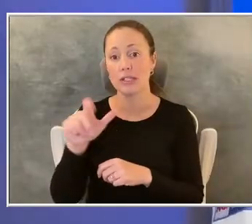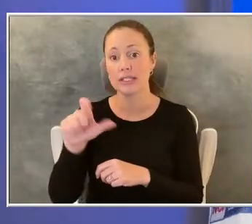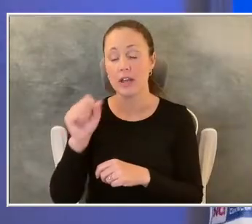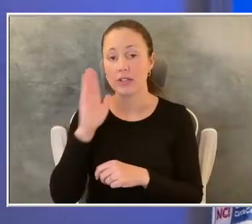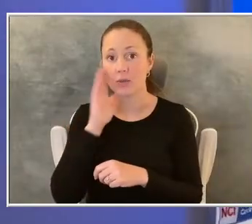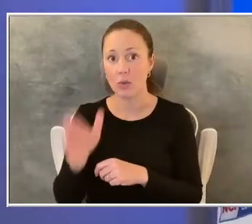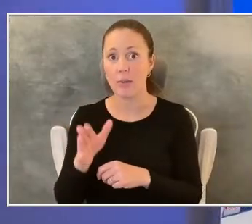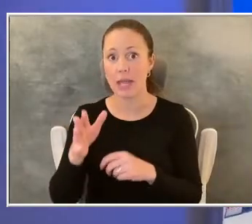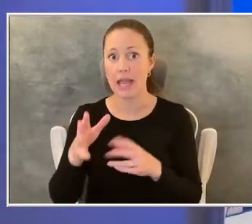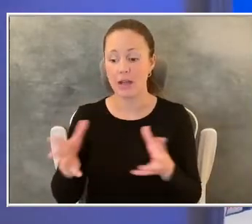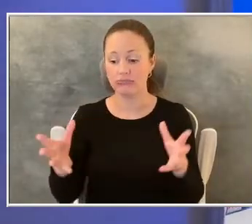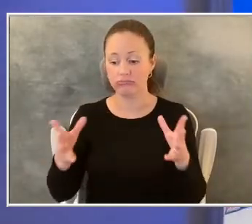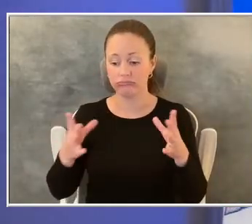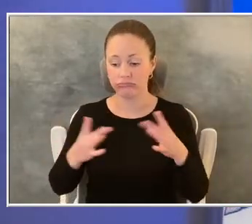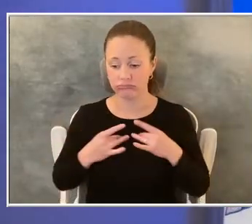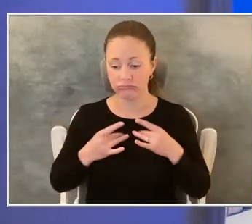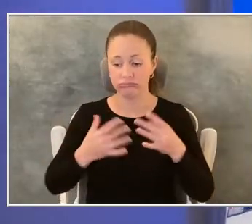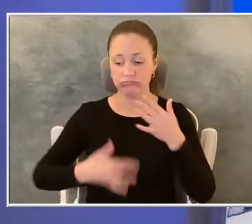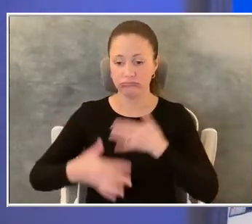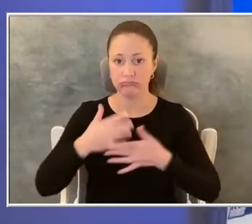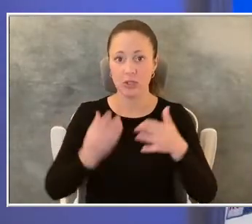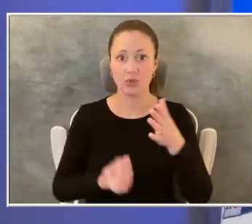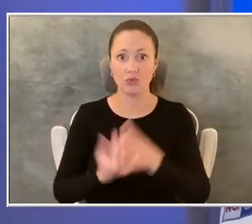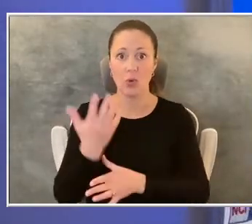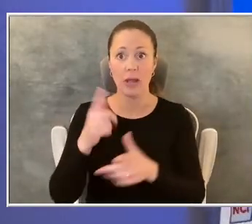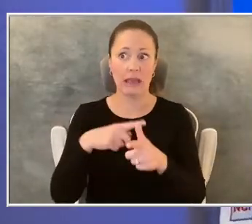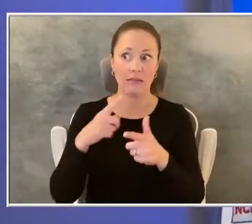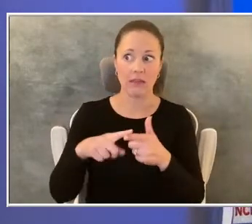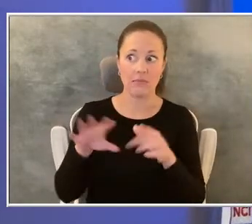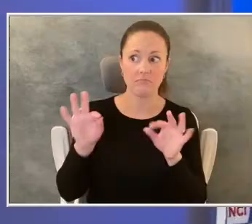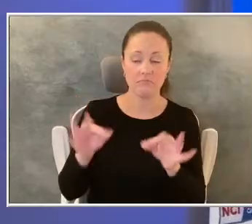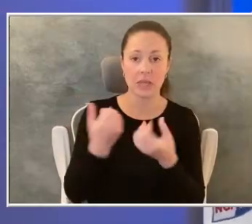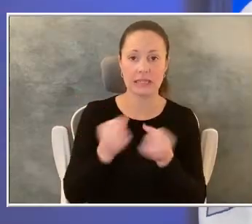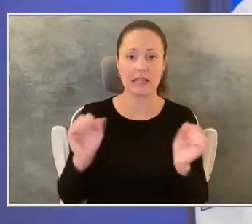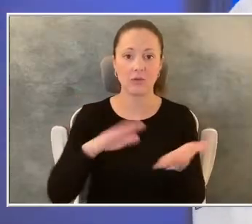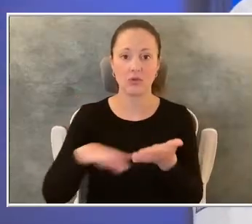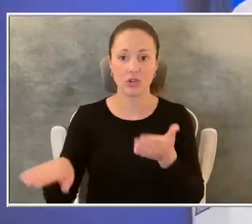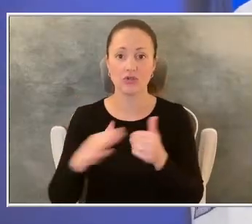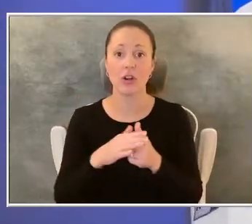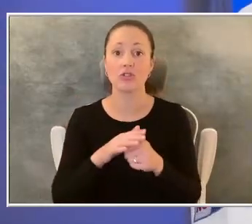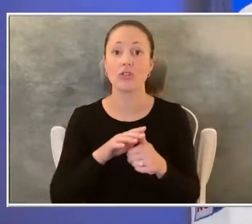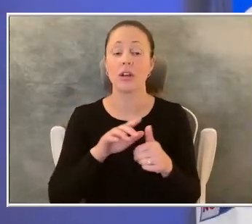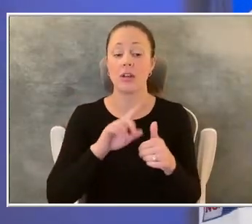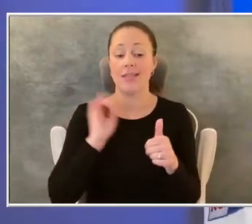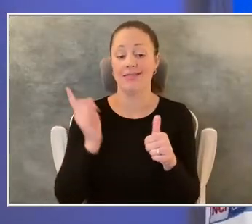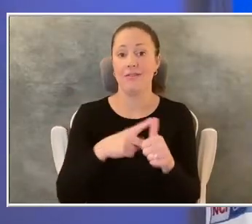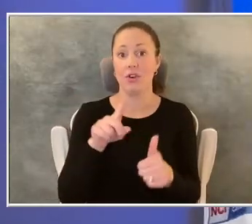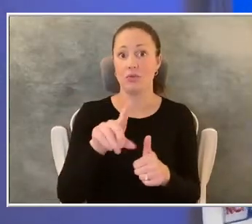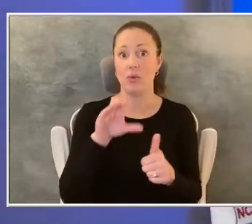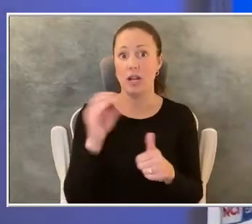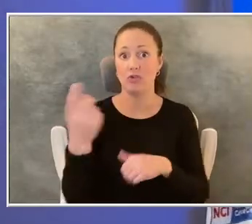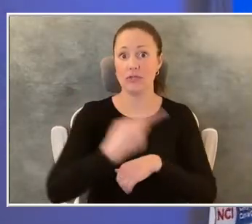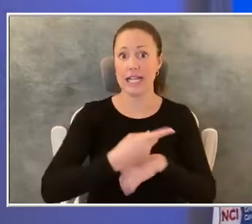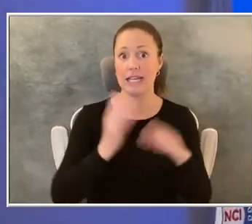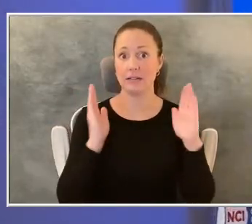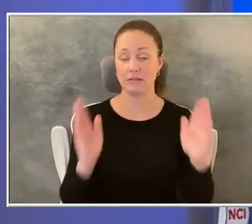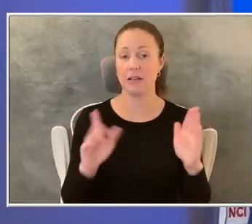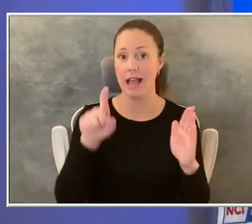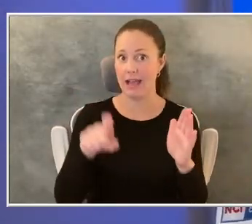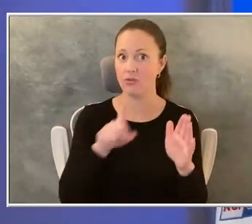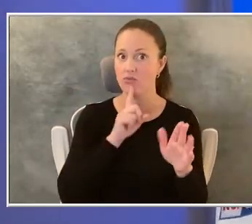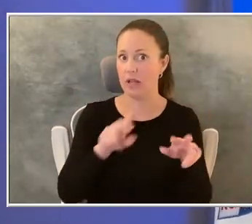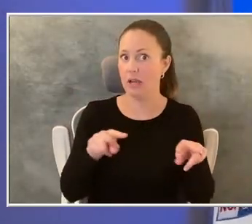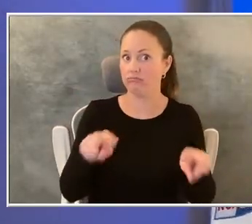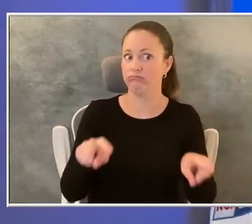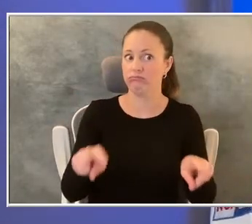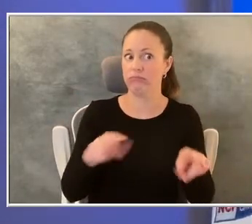to discharge to the outpatient. And then subsequently, for the first 100 days, we have to follow very closely, like Kayla mentioned